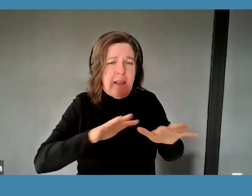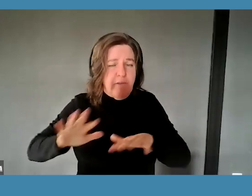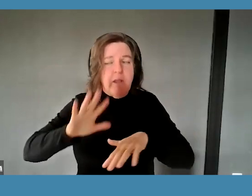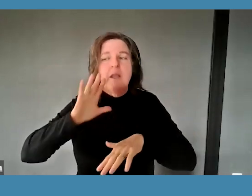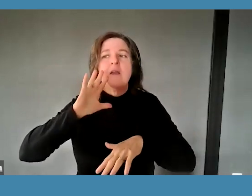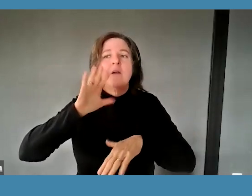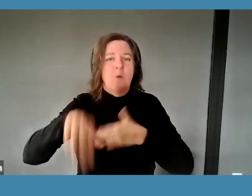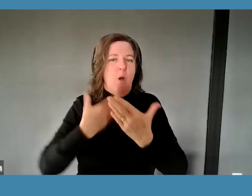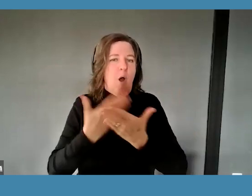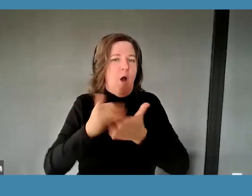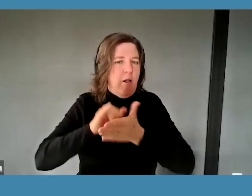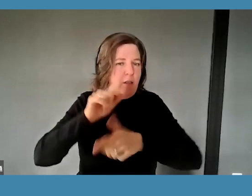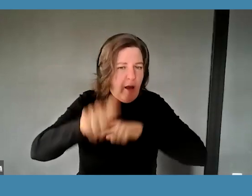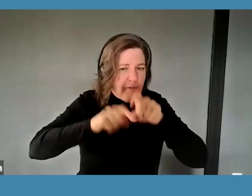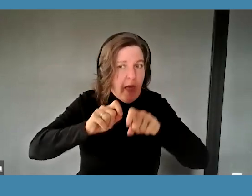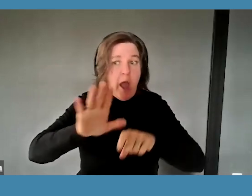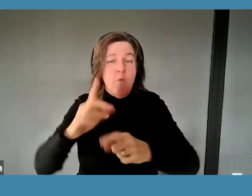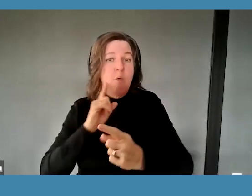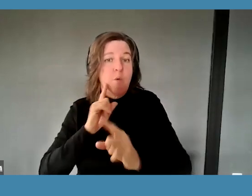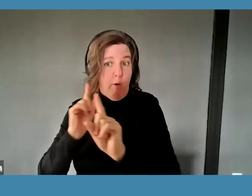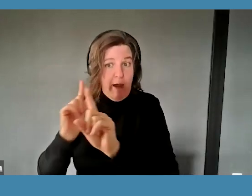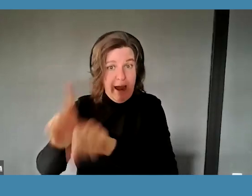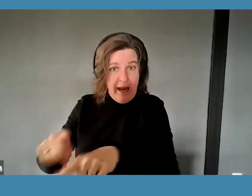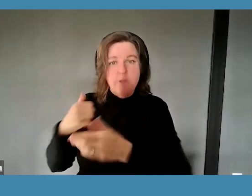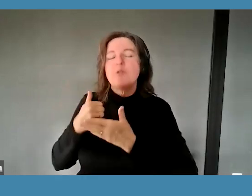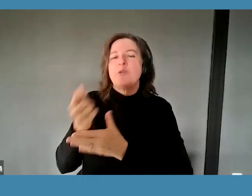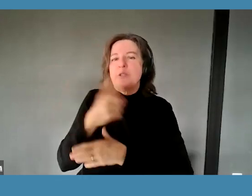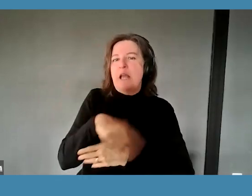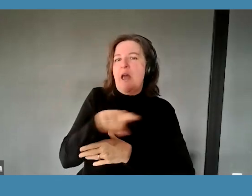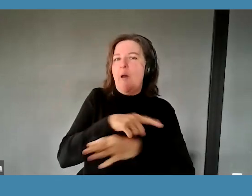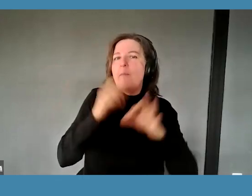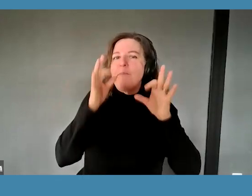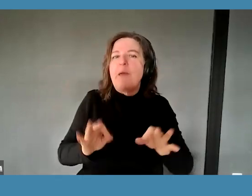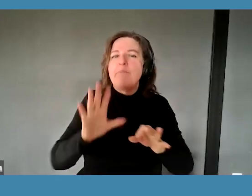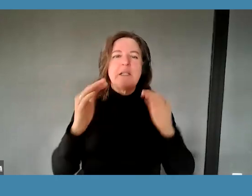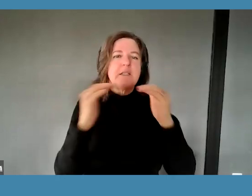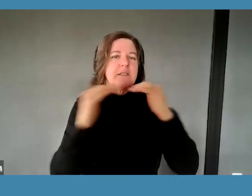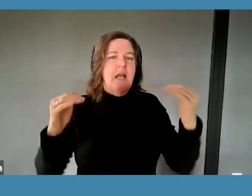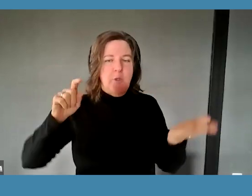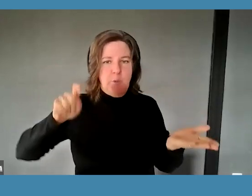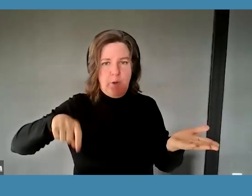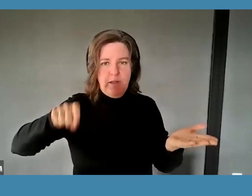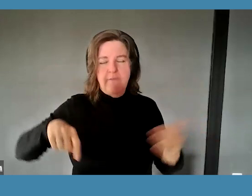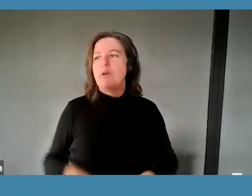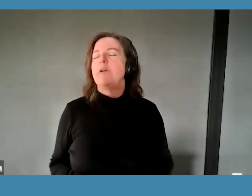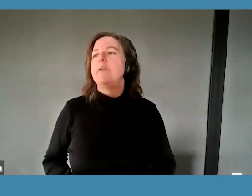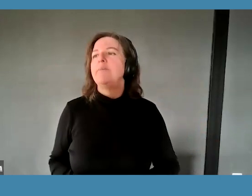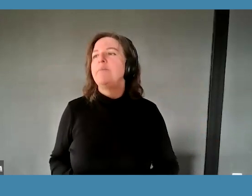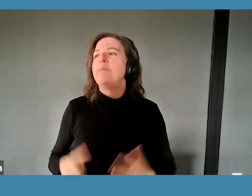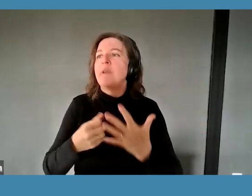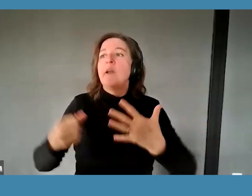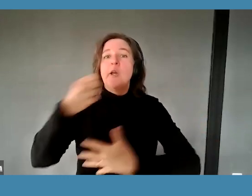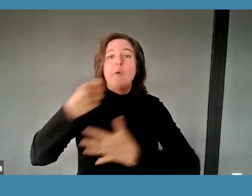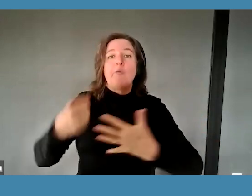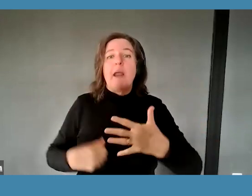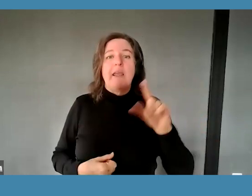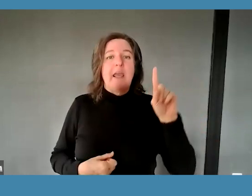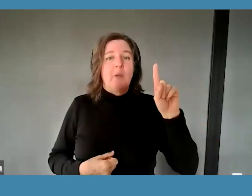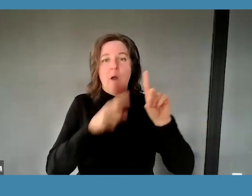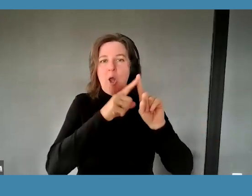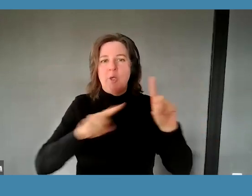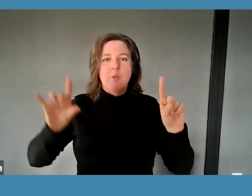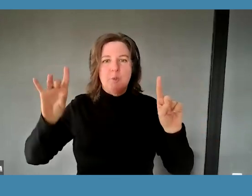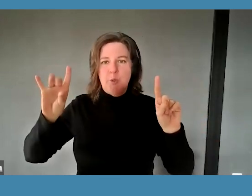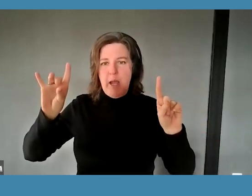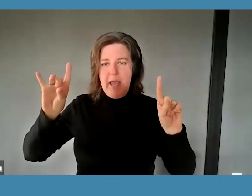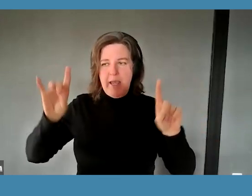decide, kind of what level of need you have. So the rankings go from 1 to 8, and